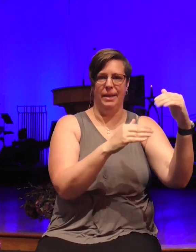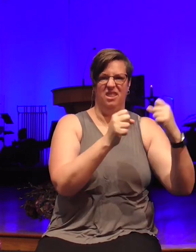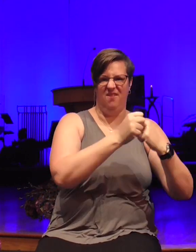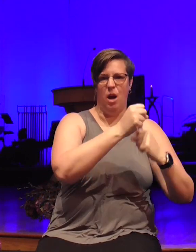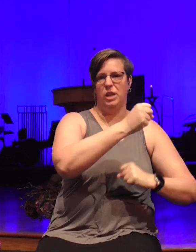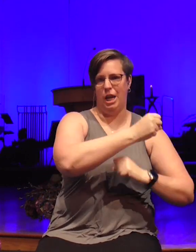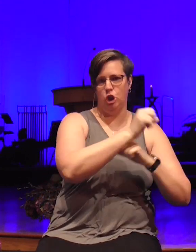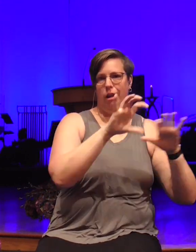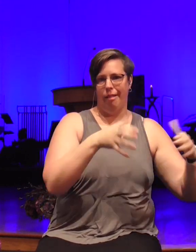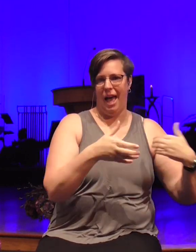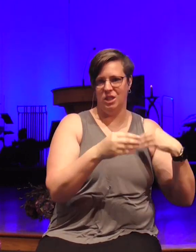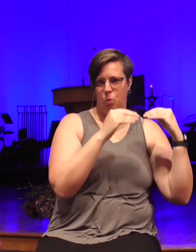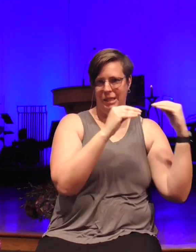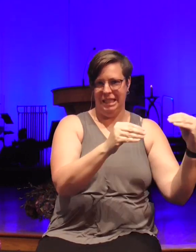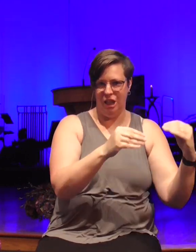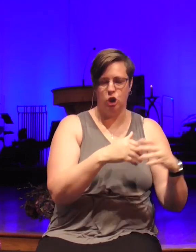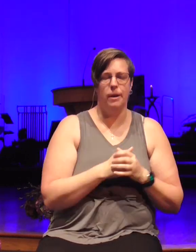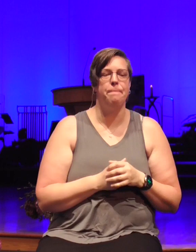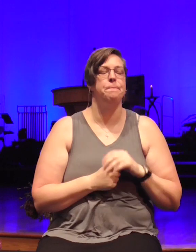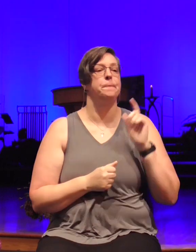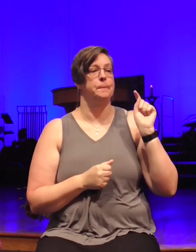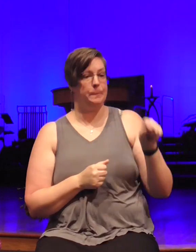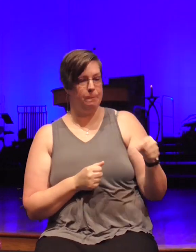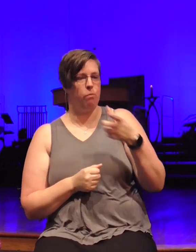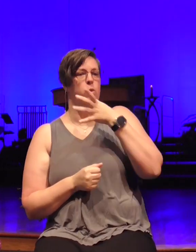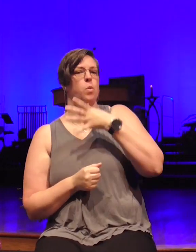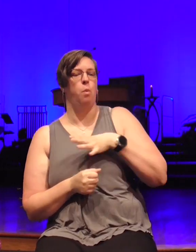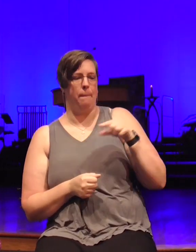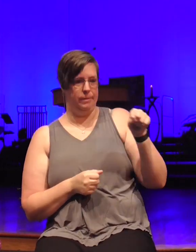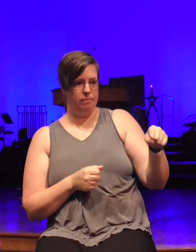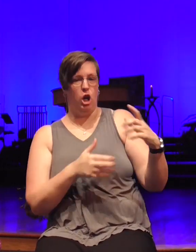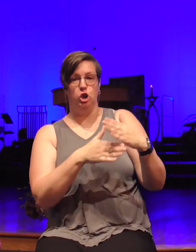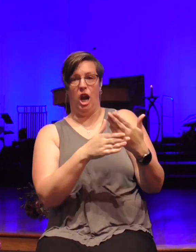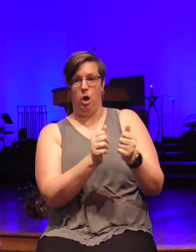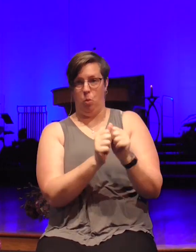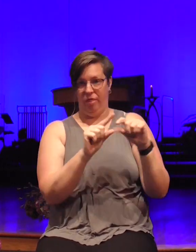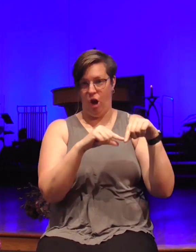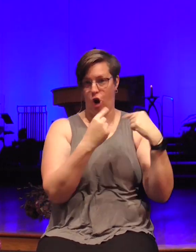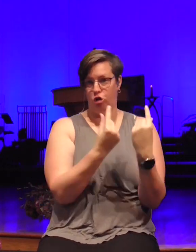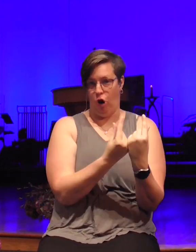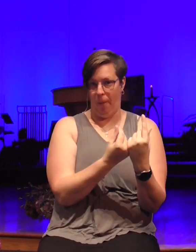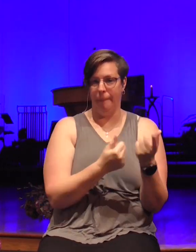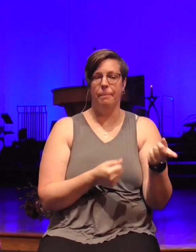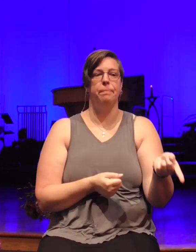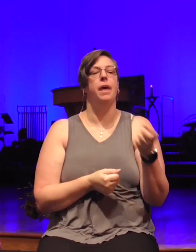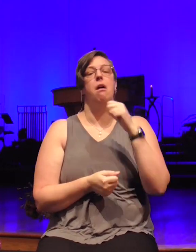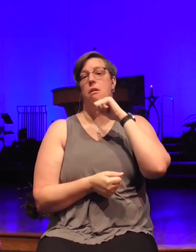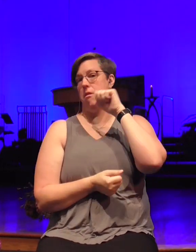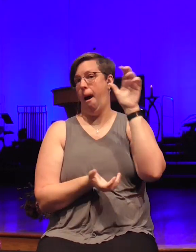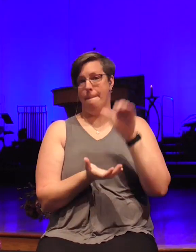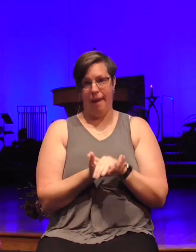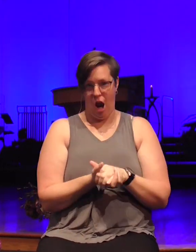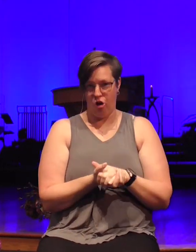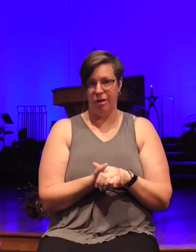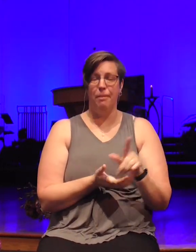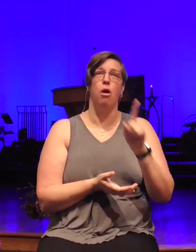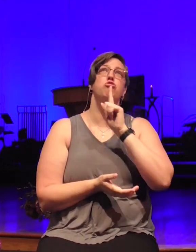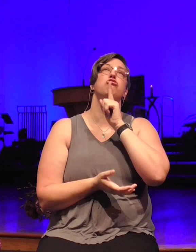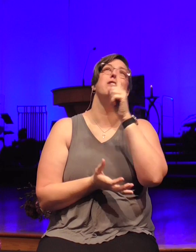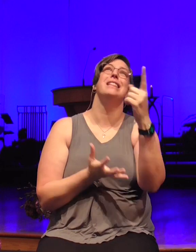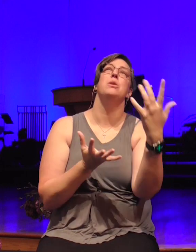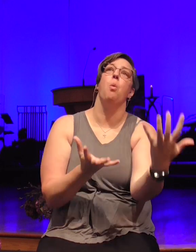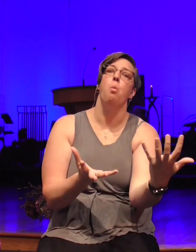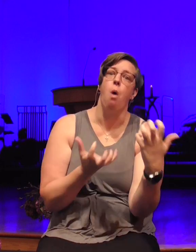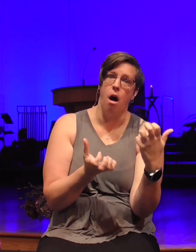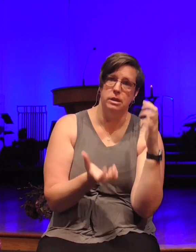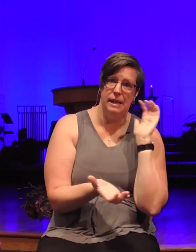that we teach. And she shared with the group that she was not married, and she really wanted to be